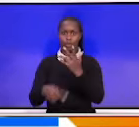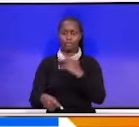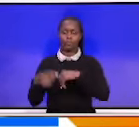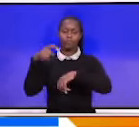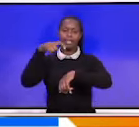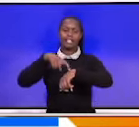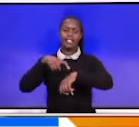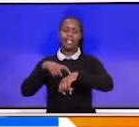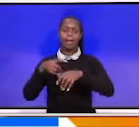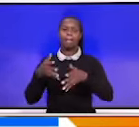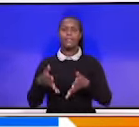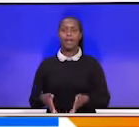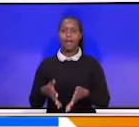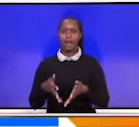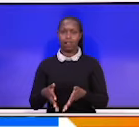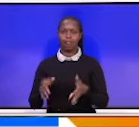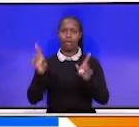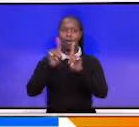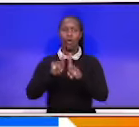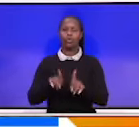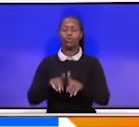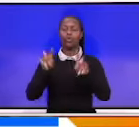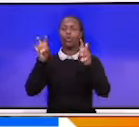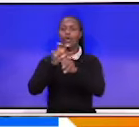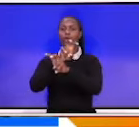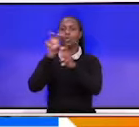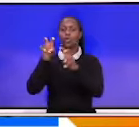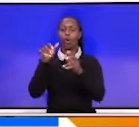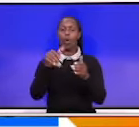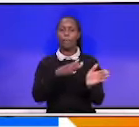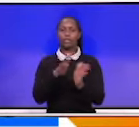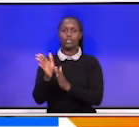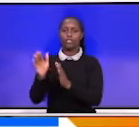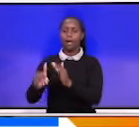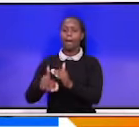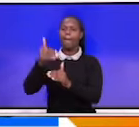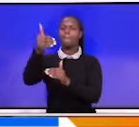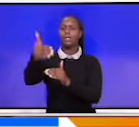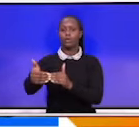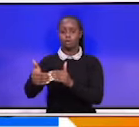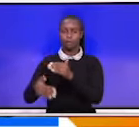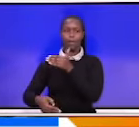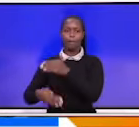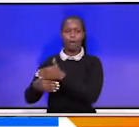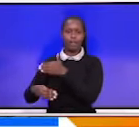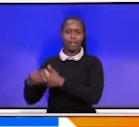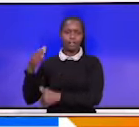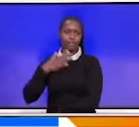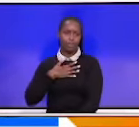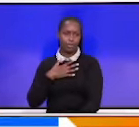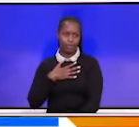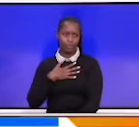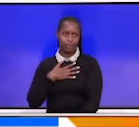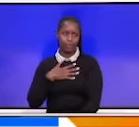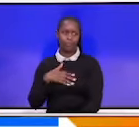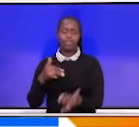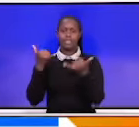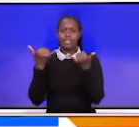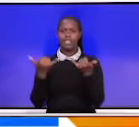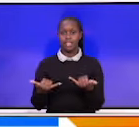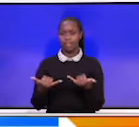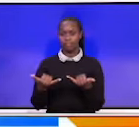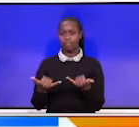has come that we also explore opportunities beyond our boundaries. Our theme